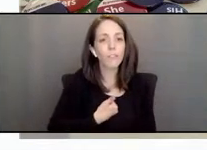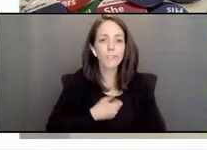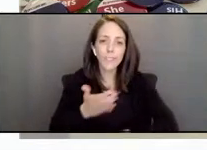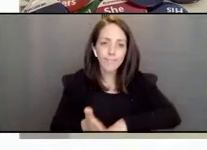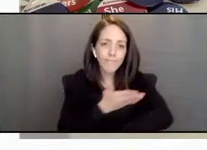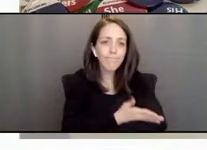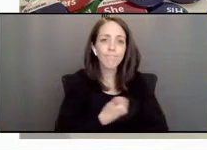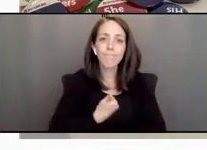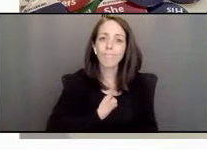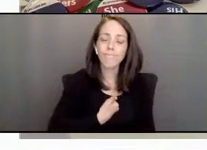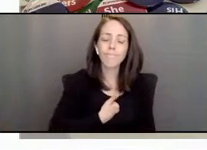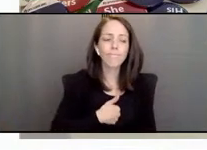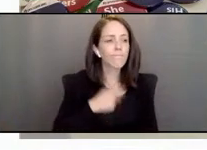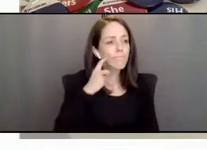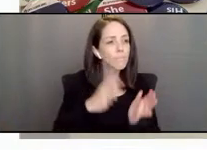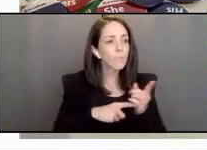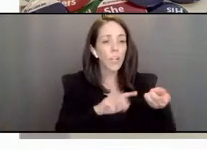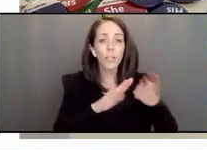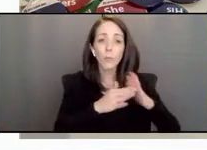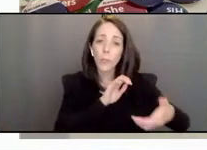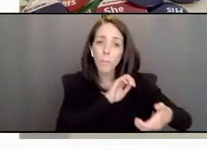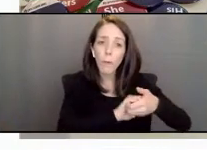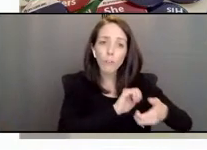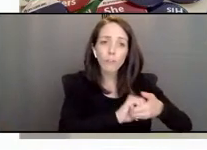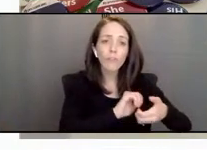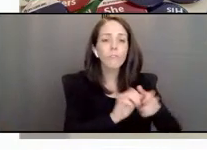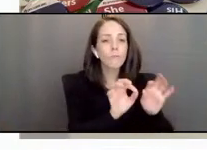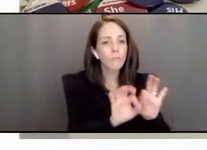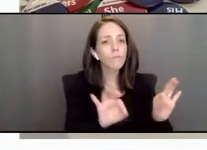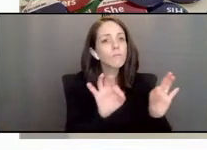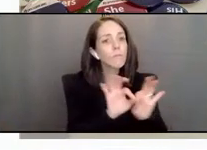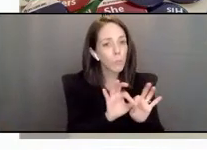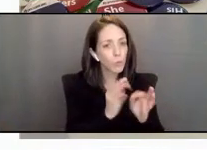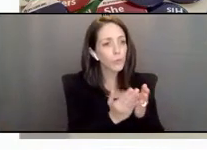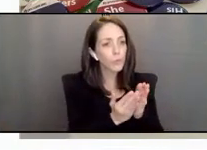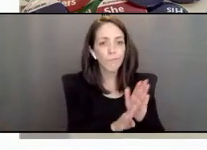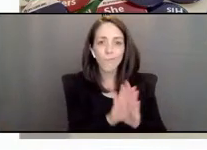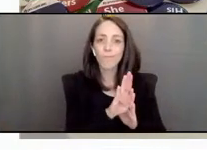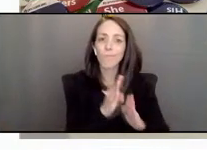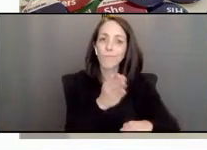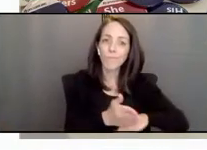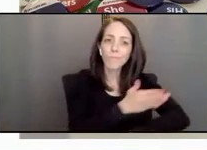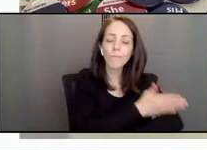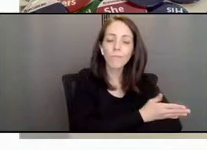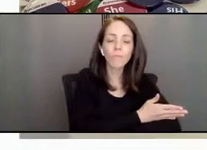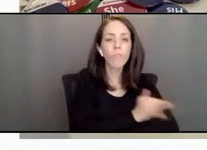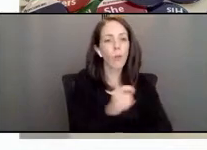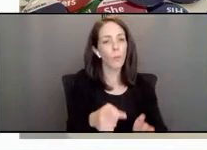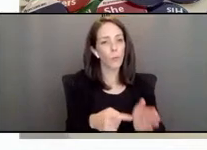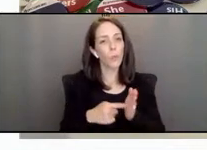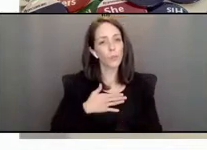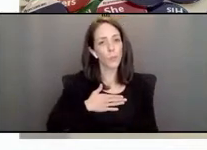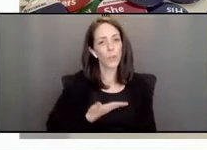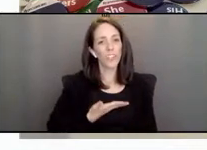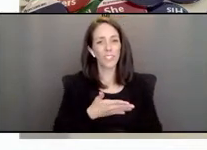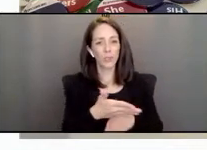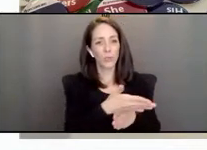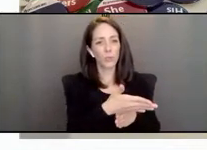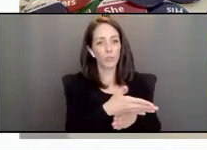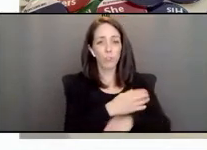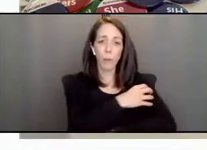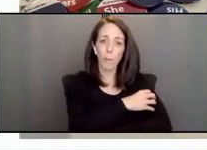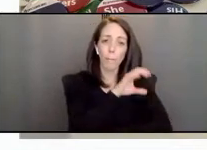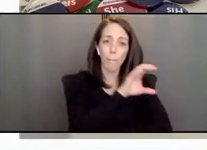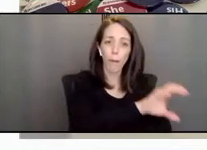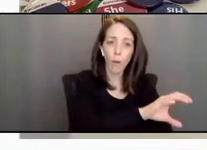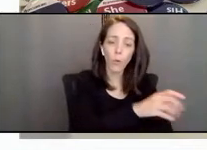community partnership must be bilateral and mutually beneficial, and this requires a willingness to share power and control. We know that